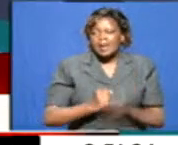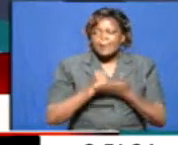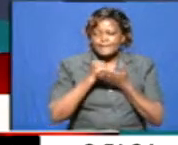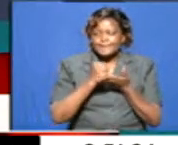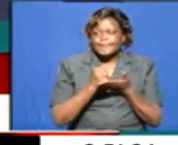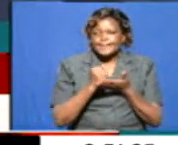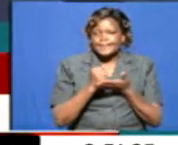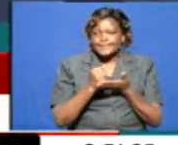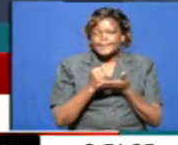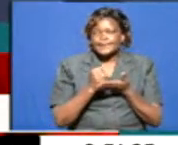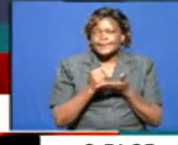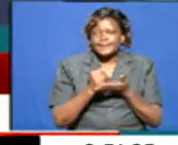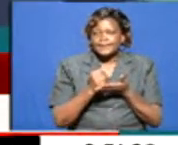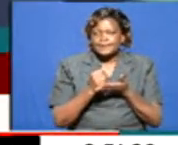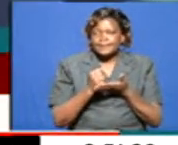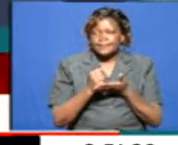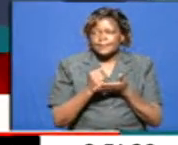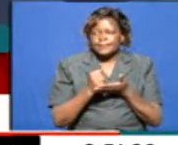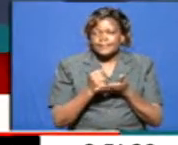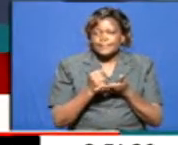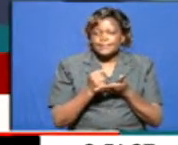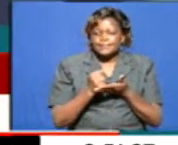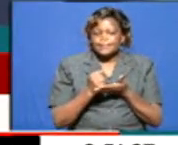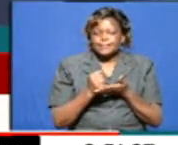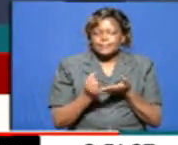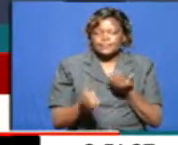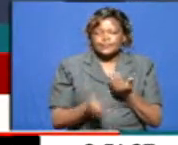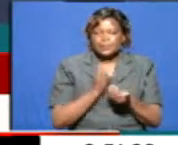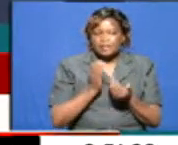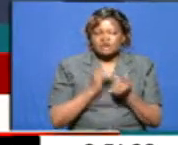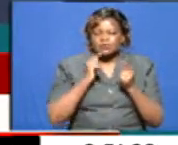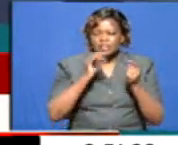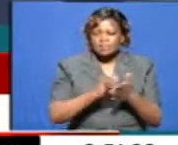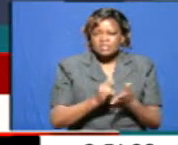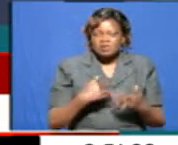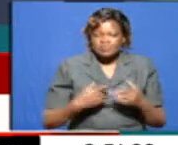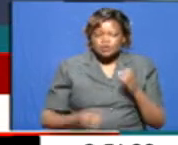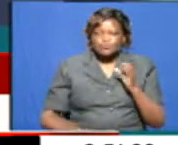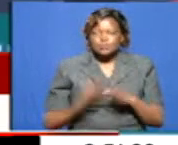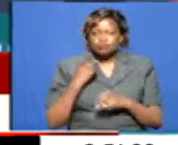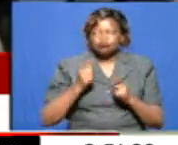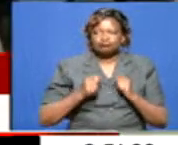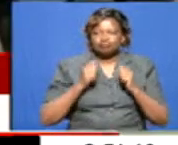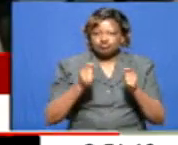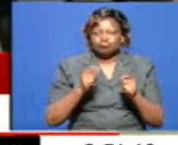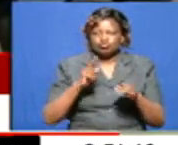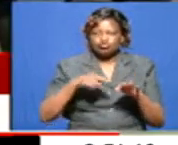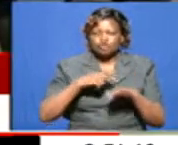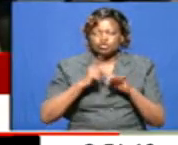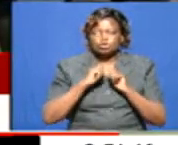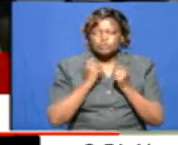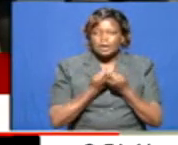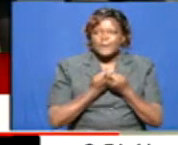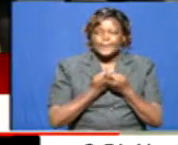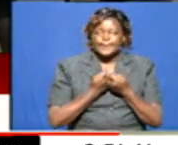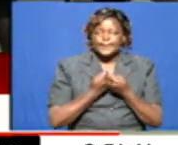kuwaleta kuna chezo talents wako nazo na pia to produce talent kwa national teams.